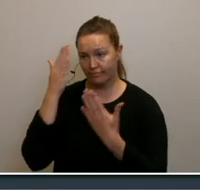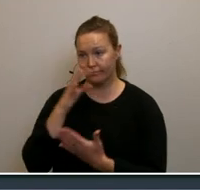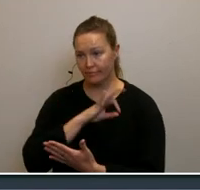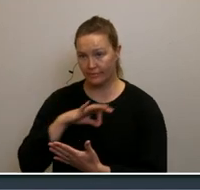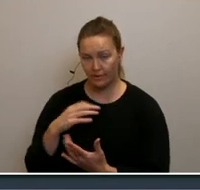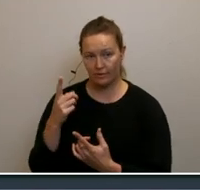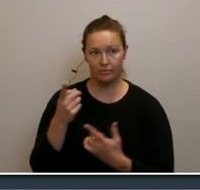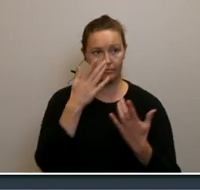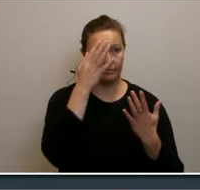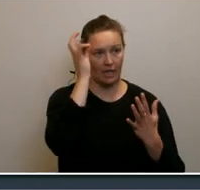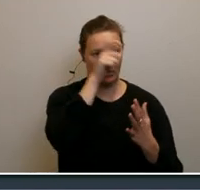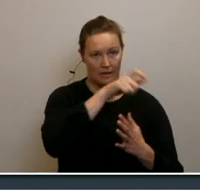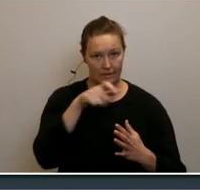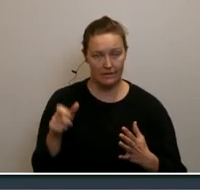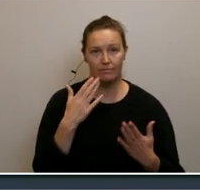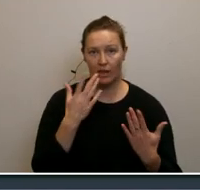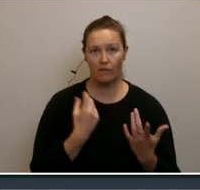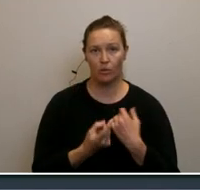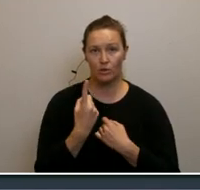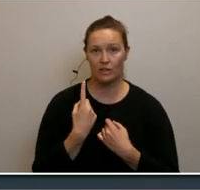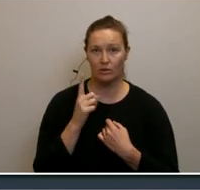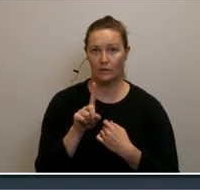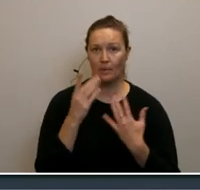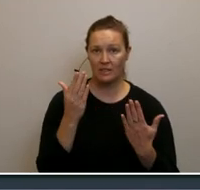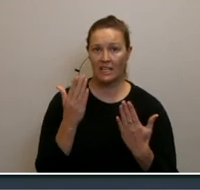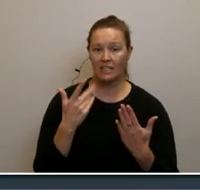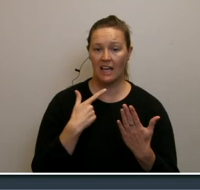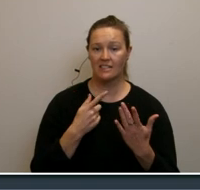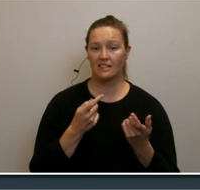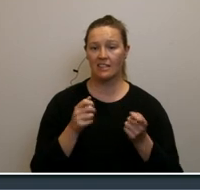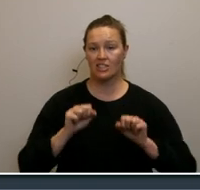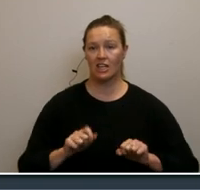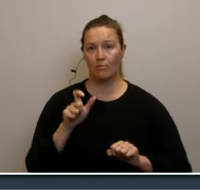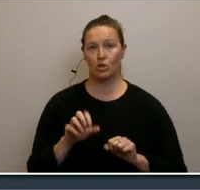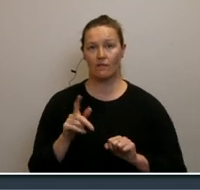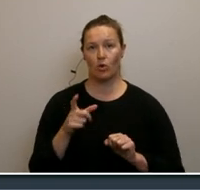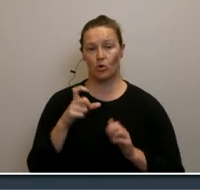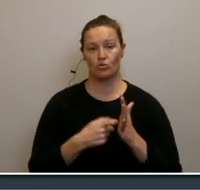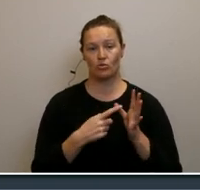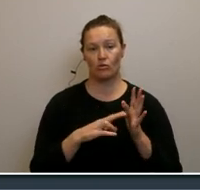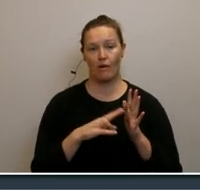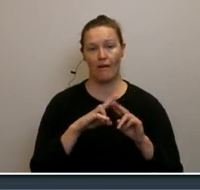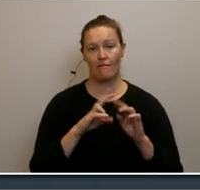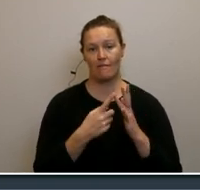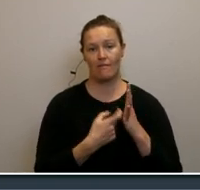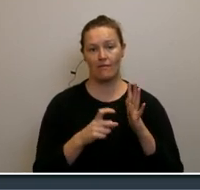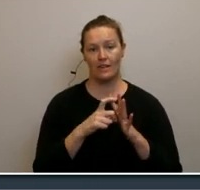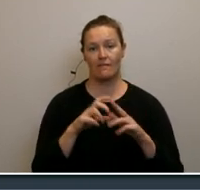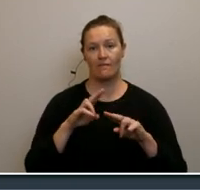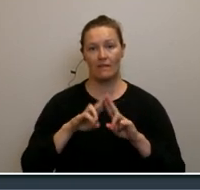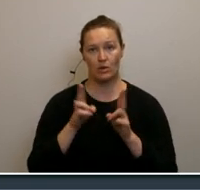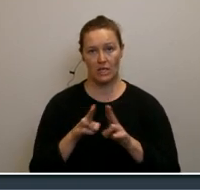you for the opportunity to present today in my role as the chair of the Cranford Foundation. Can I introduce David